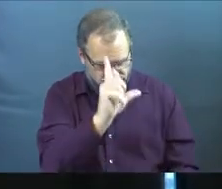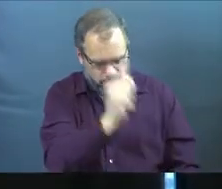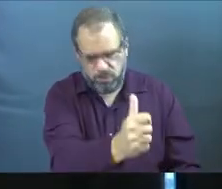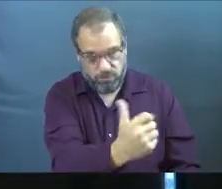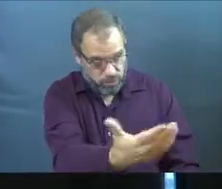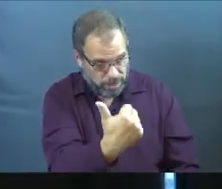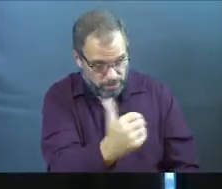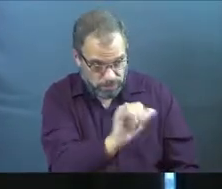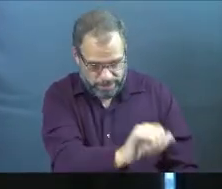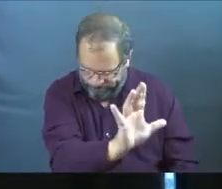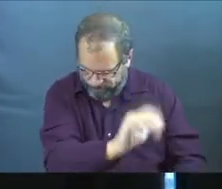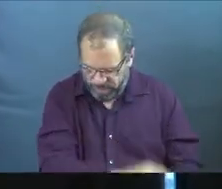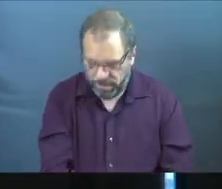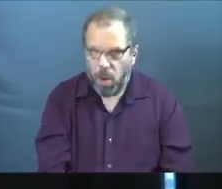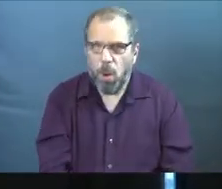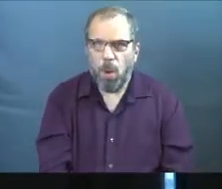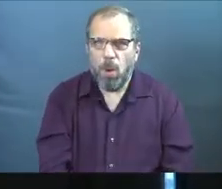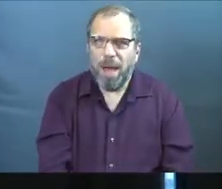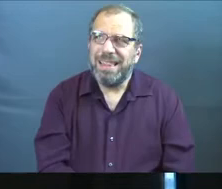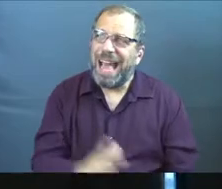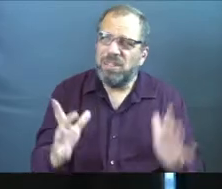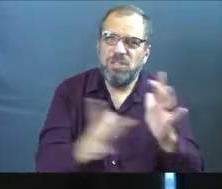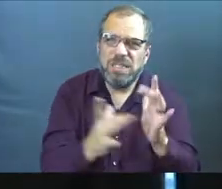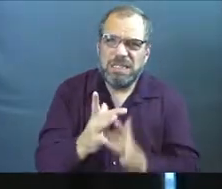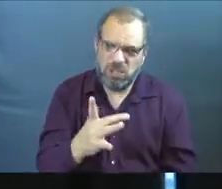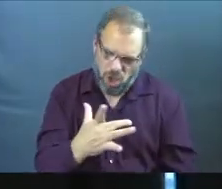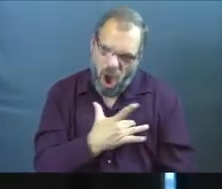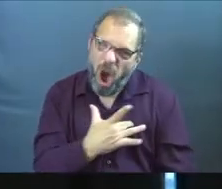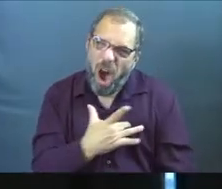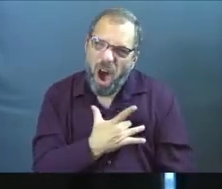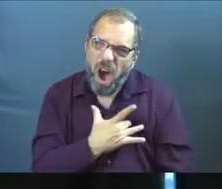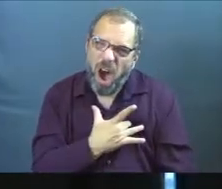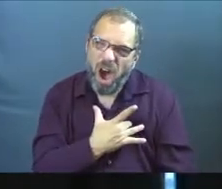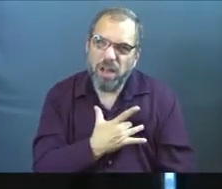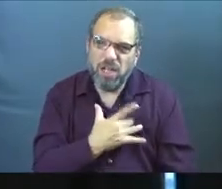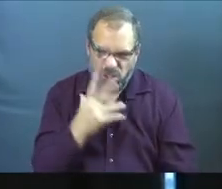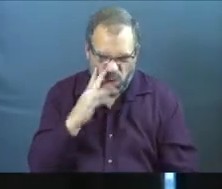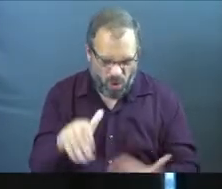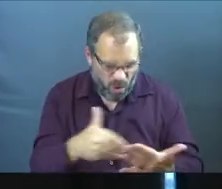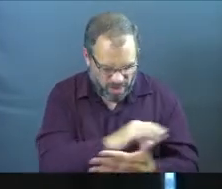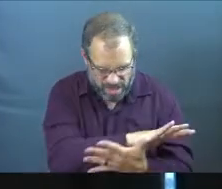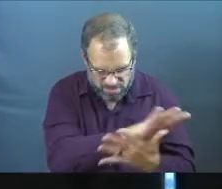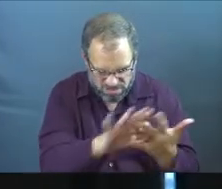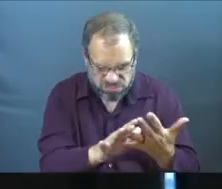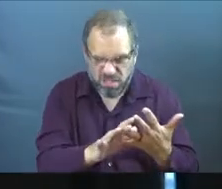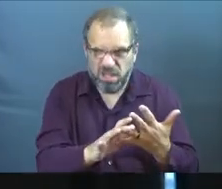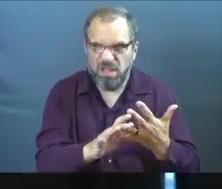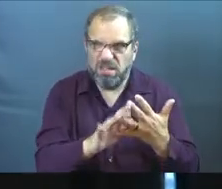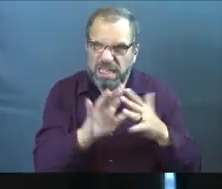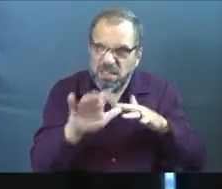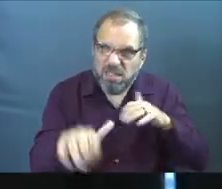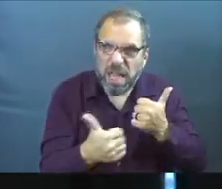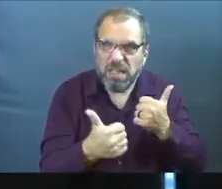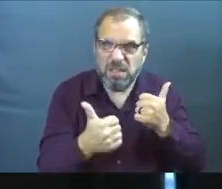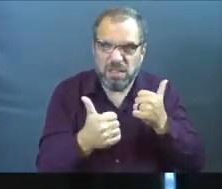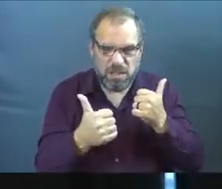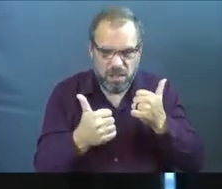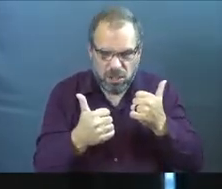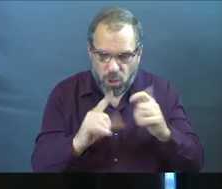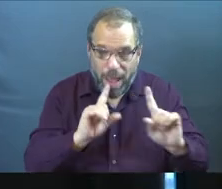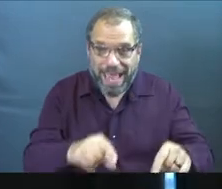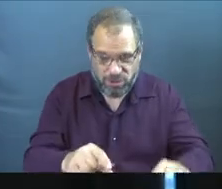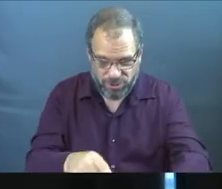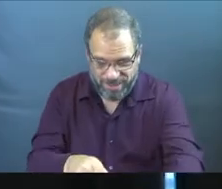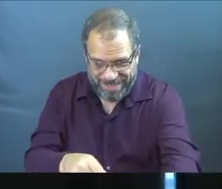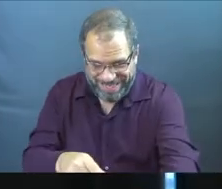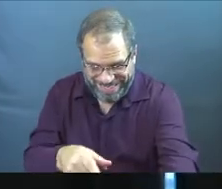to. That's the heart of our Savior for us. So when we look at all that, it's just challenging. So what is the